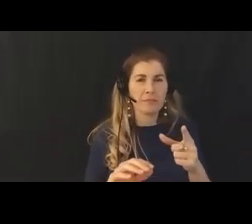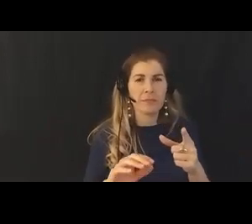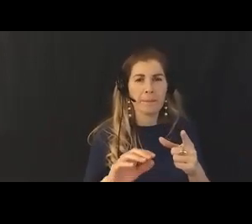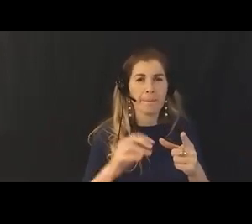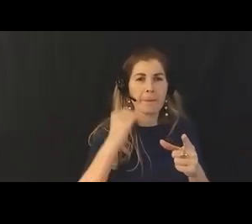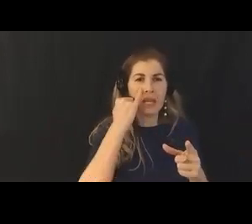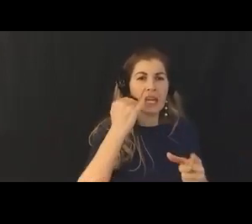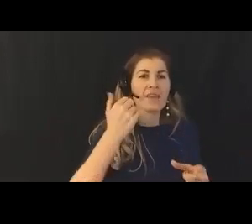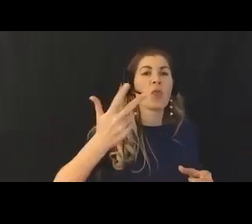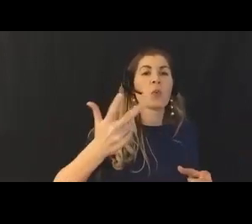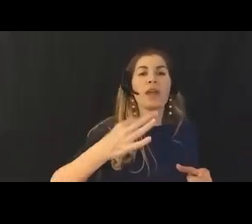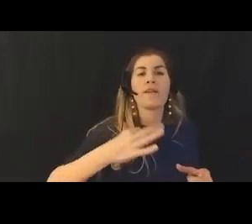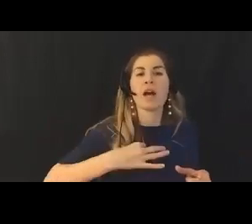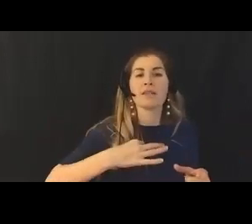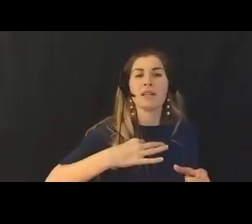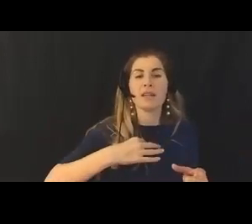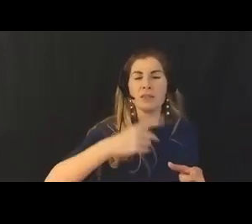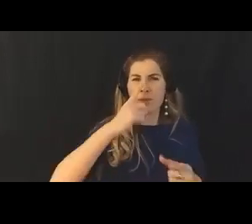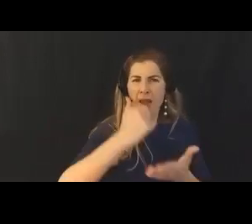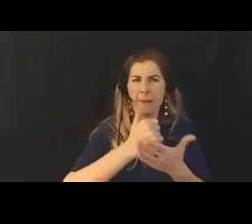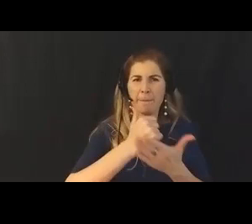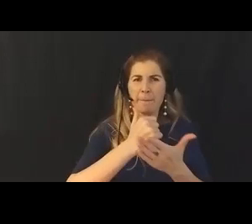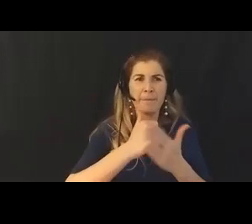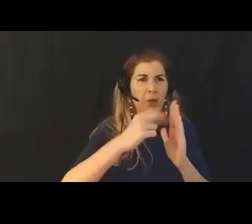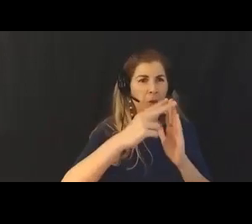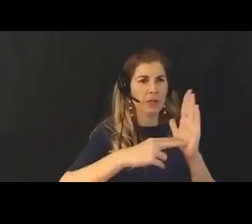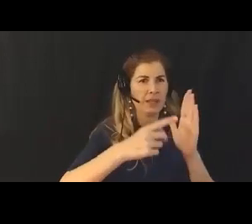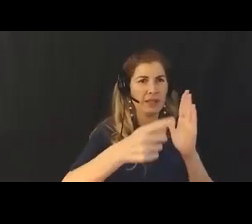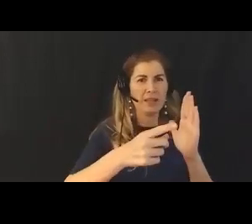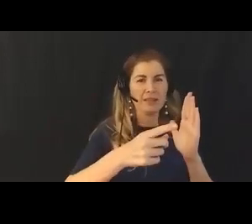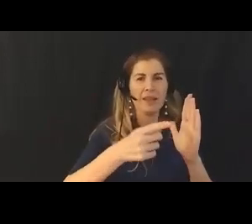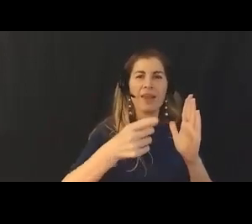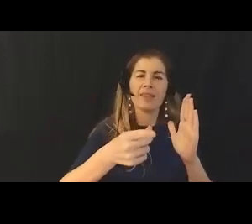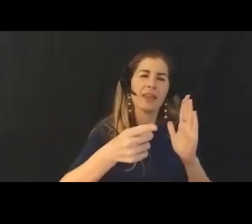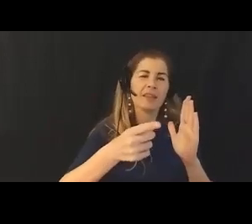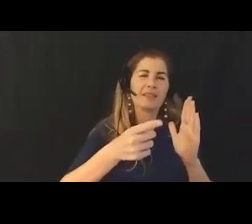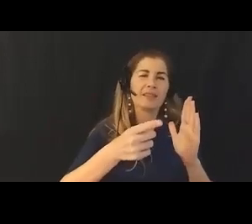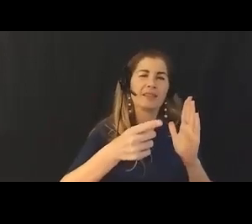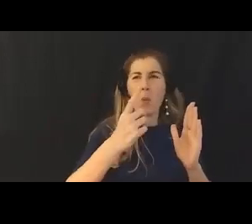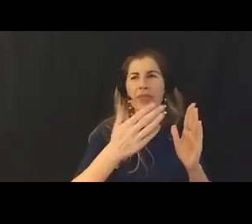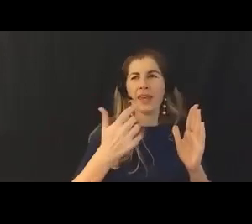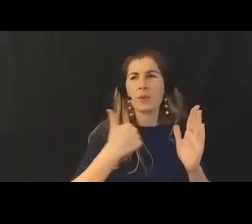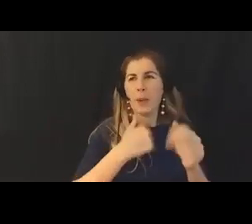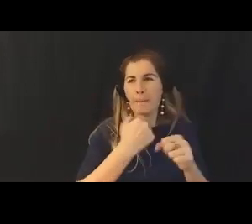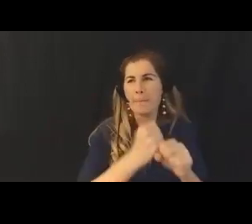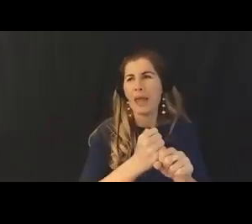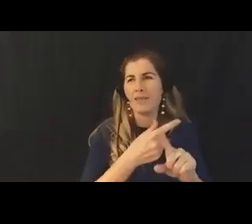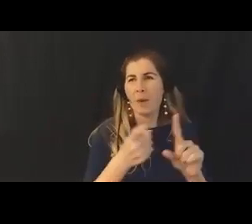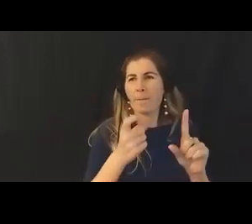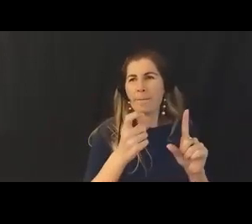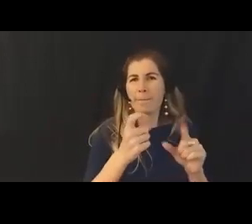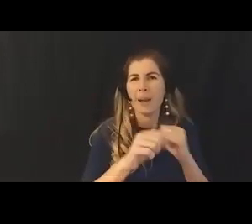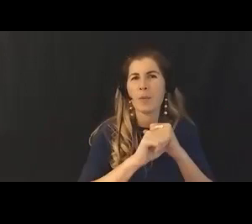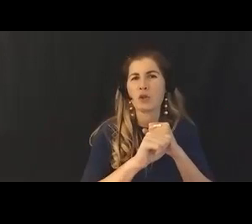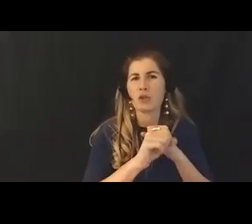3 volunteers to kind of help just read these lines, this is kind of something that came out of that devising of a